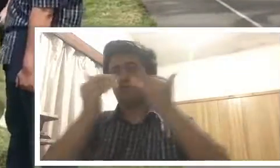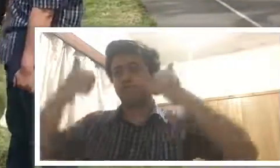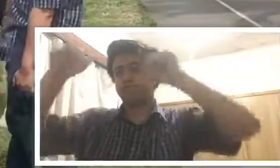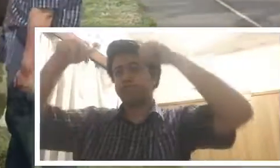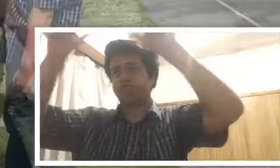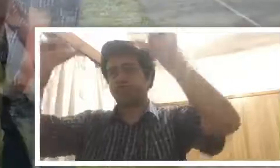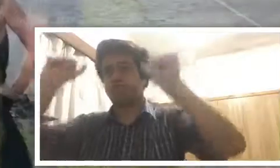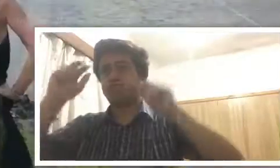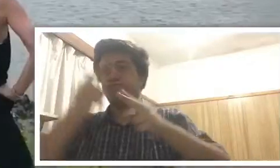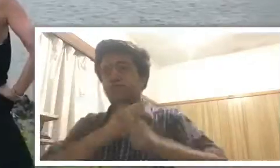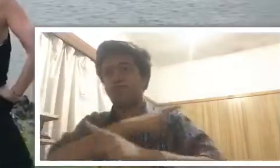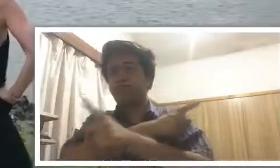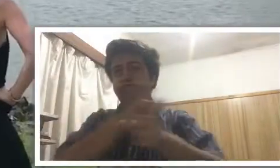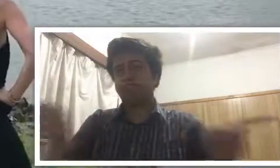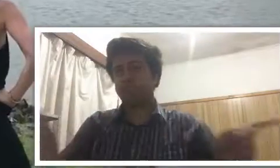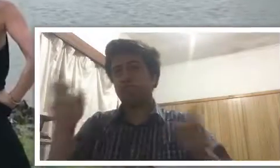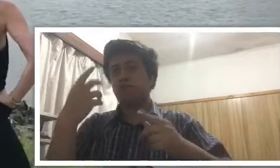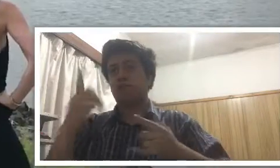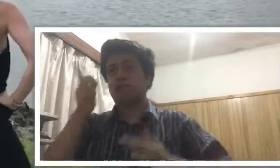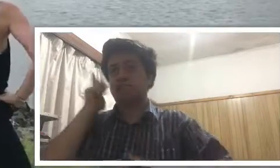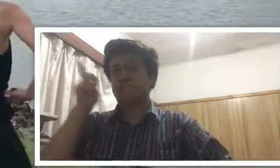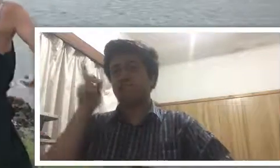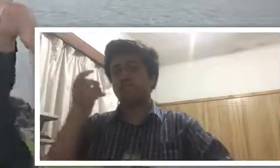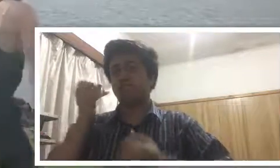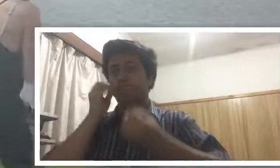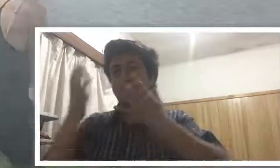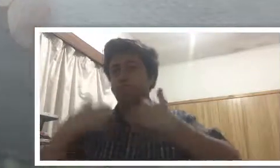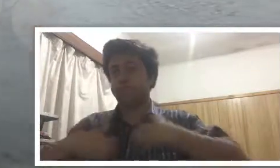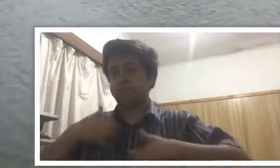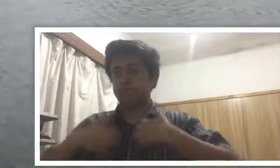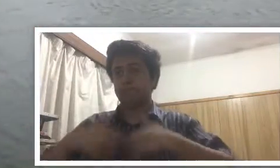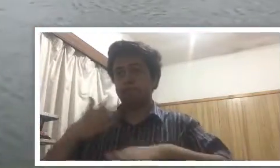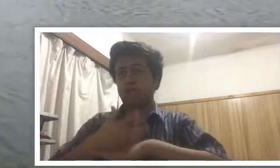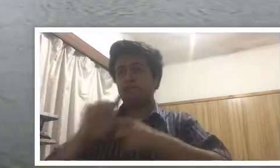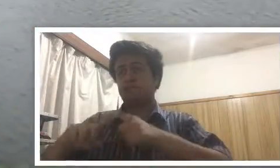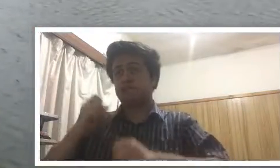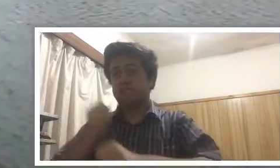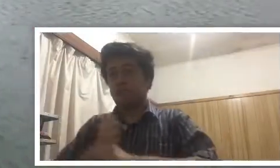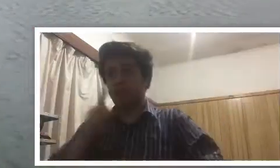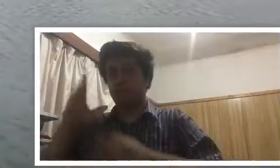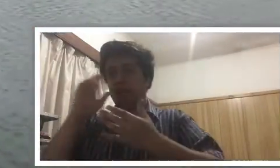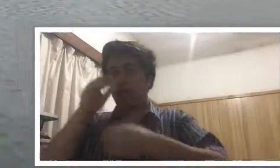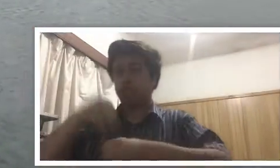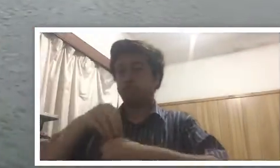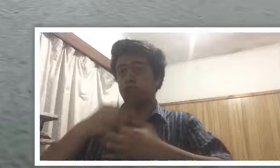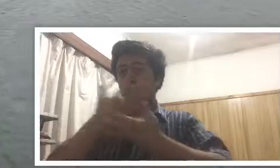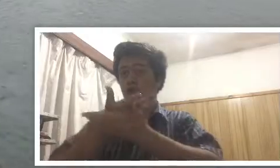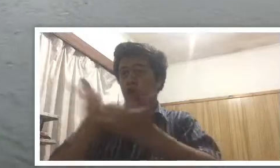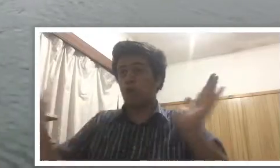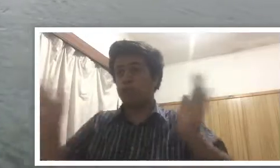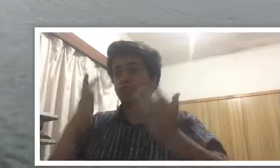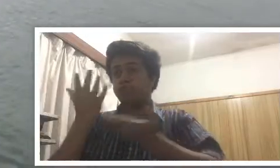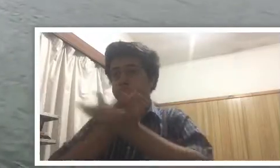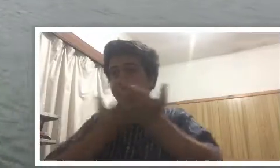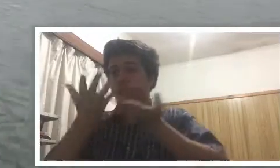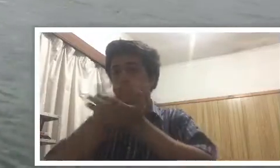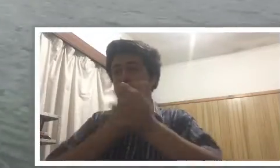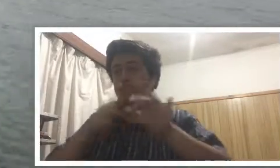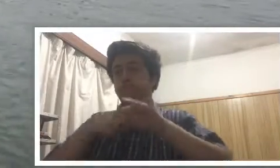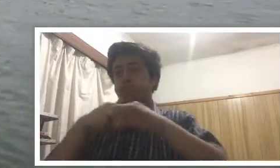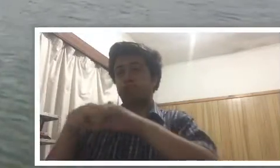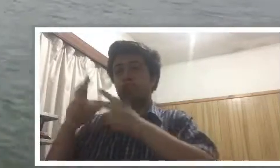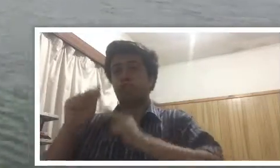include pretests and open-ended questioning on the part of the teacher. Another type of assessment